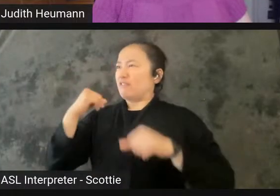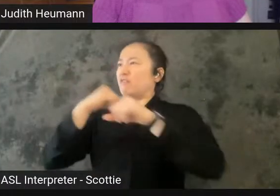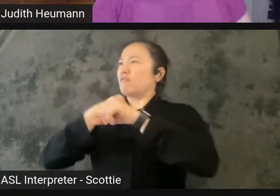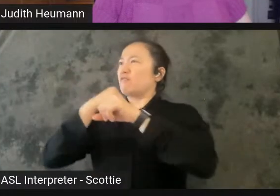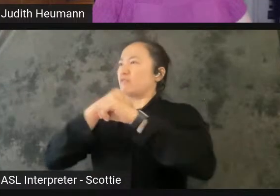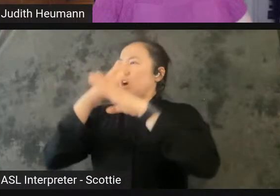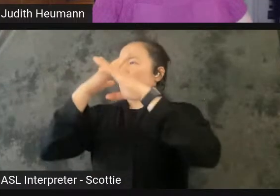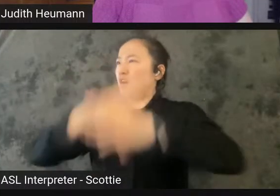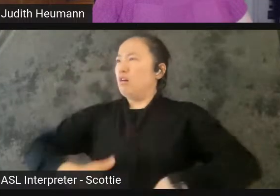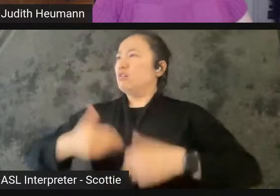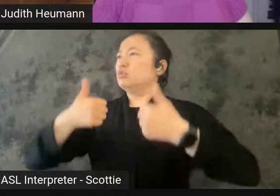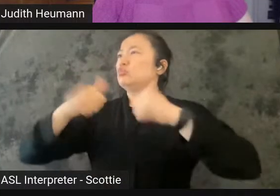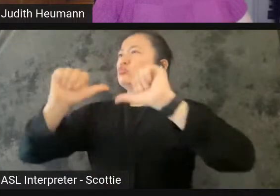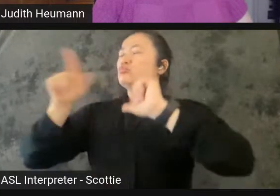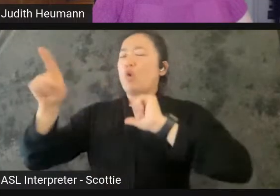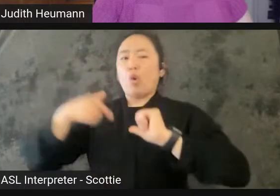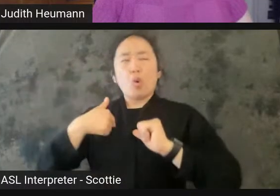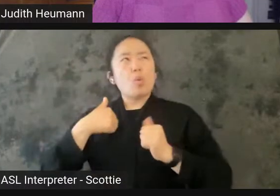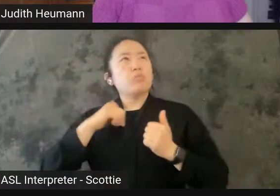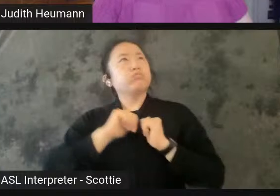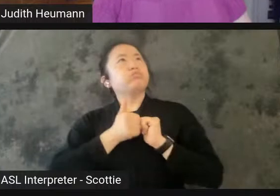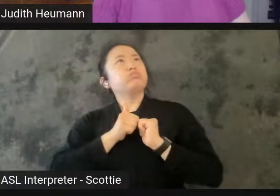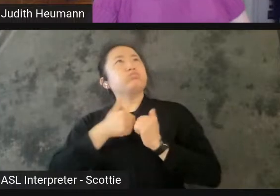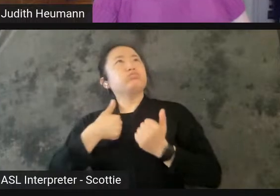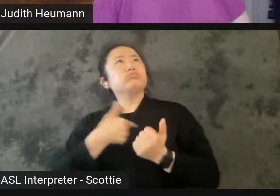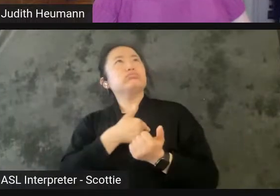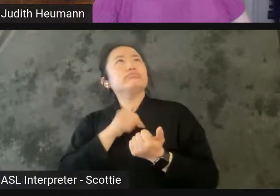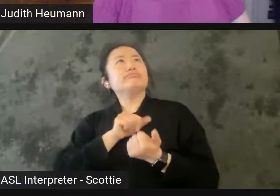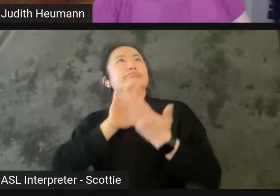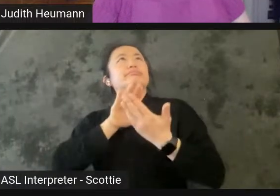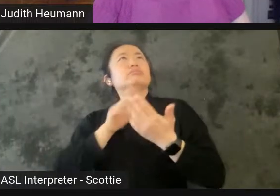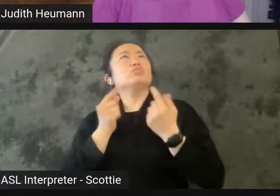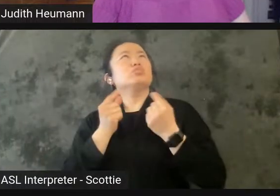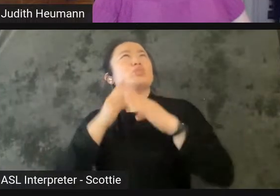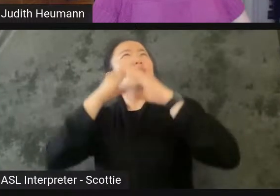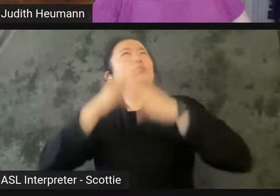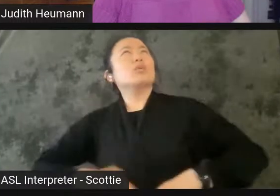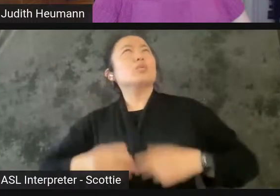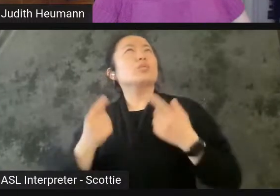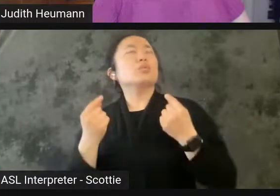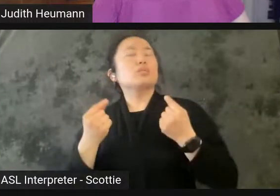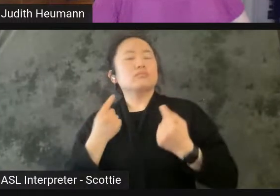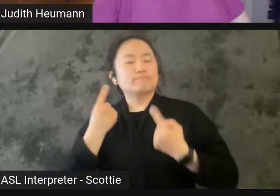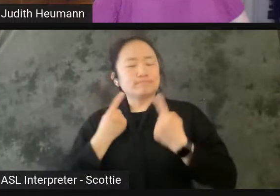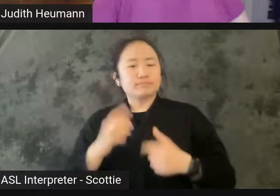of disability, I think, unlike some other communities, the